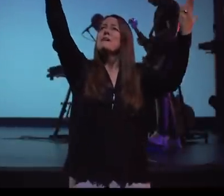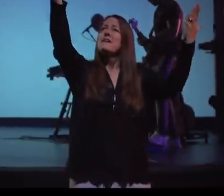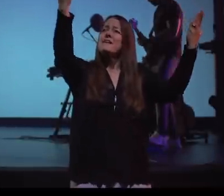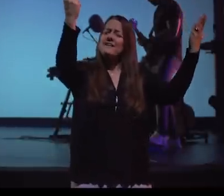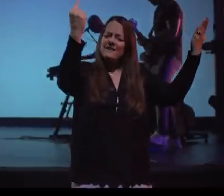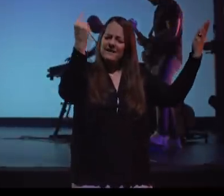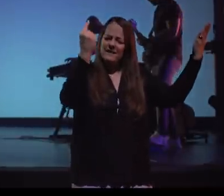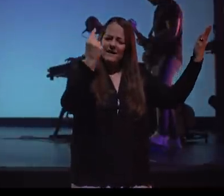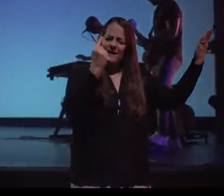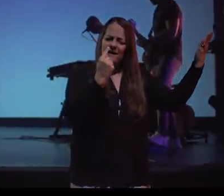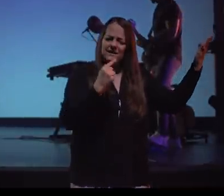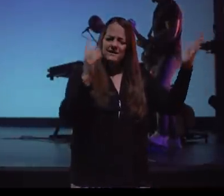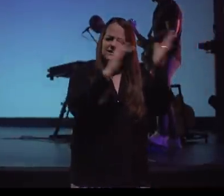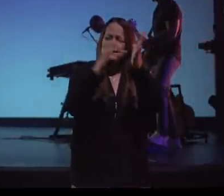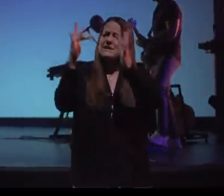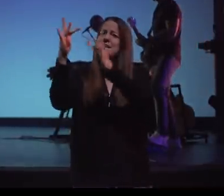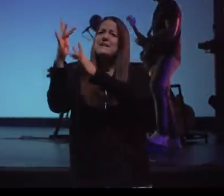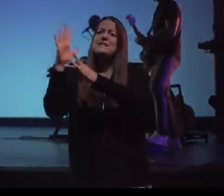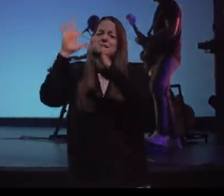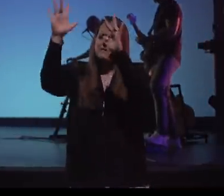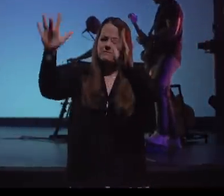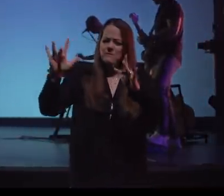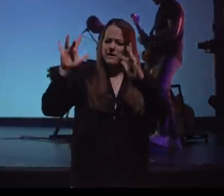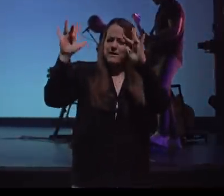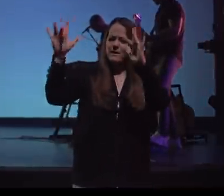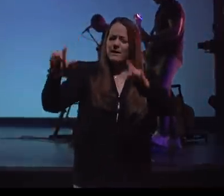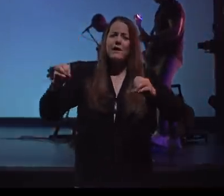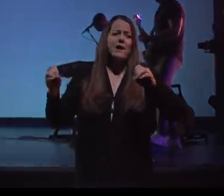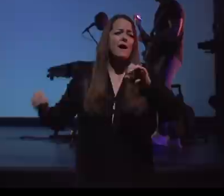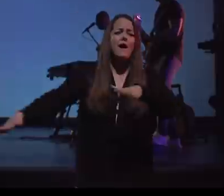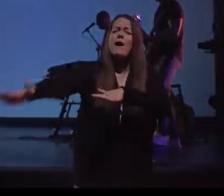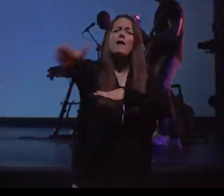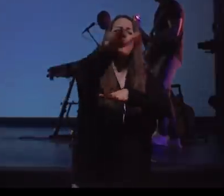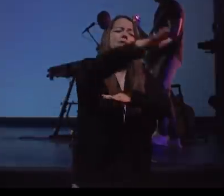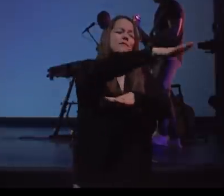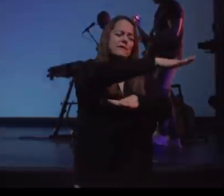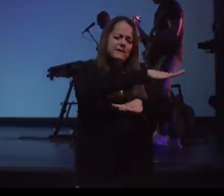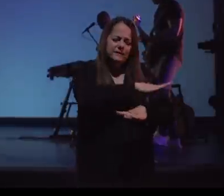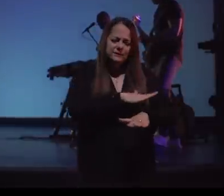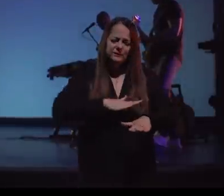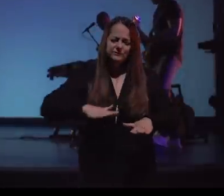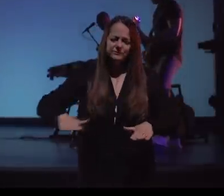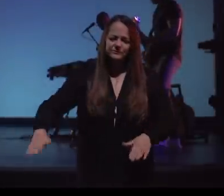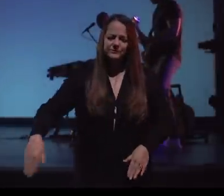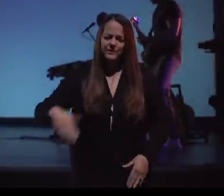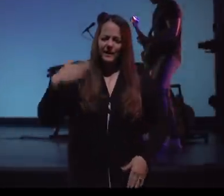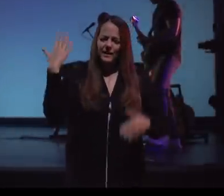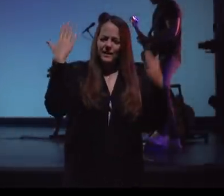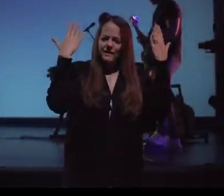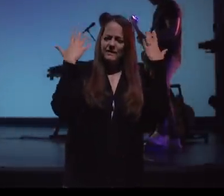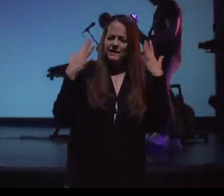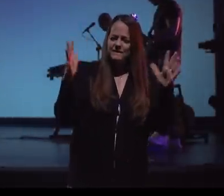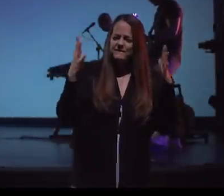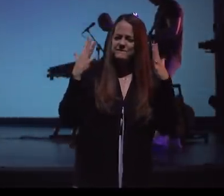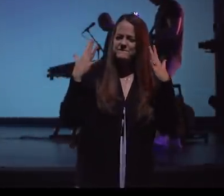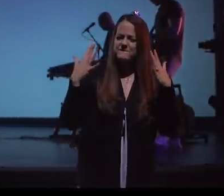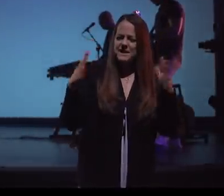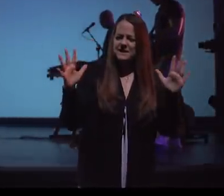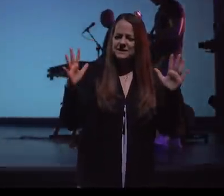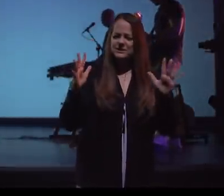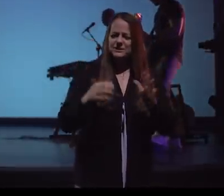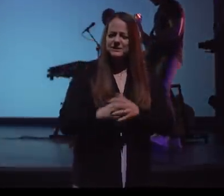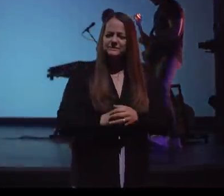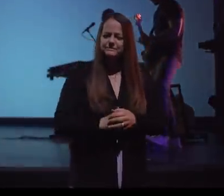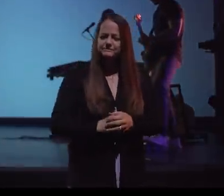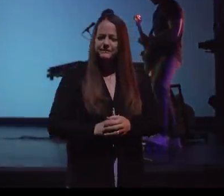came running. There was mercy in your eyes to fulfill the law and